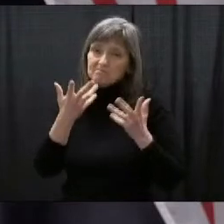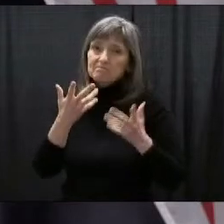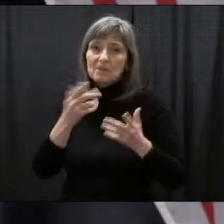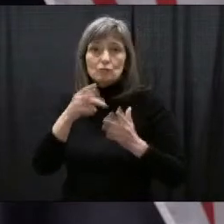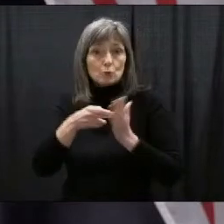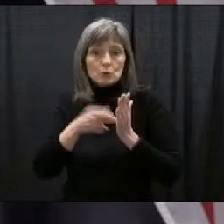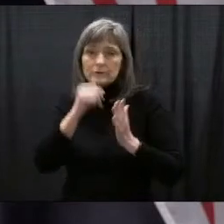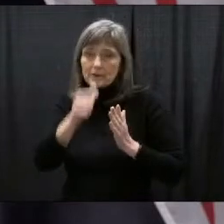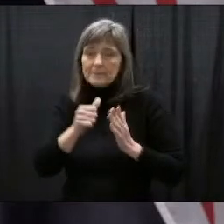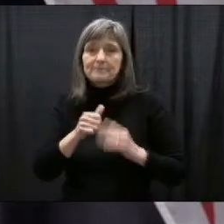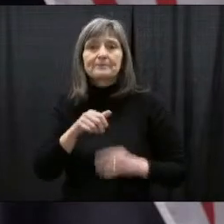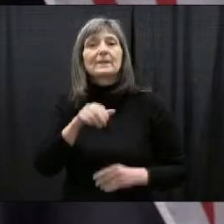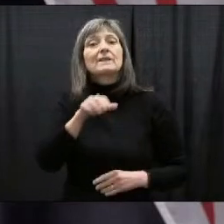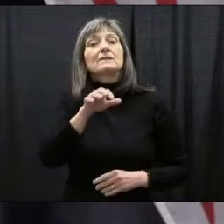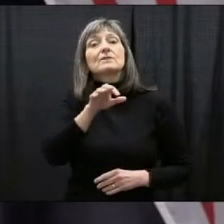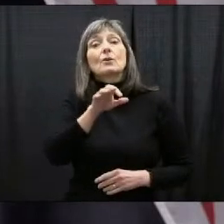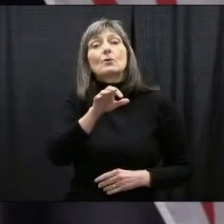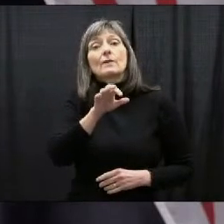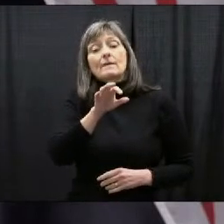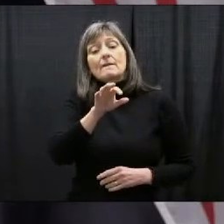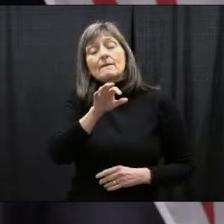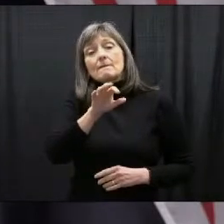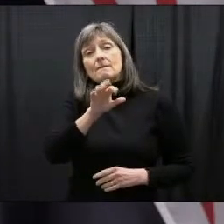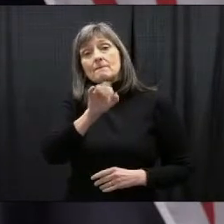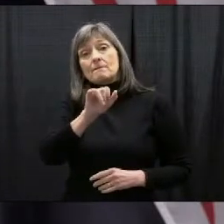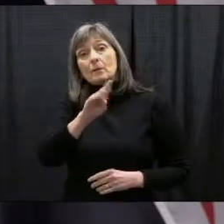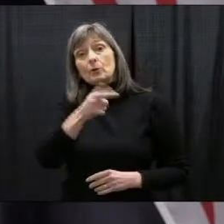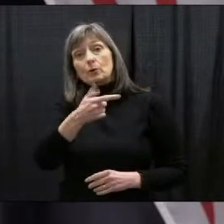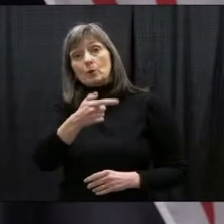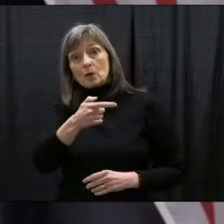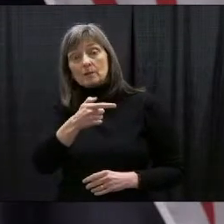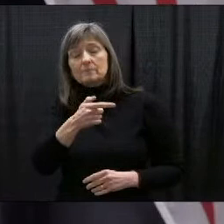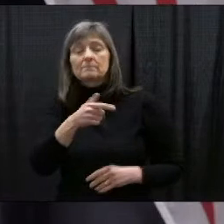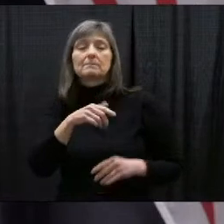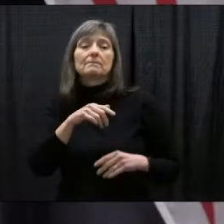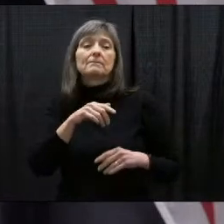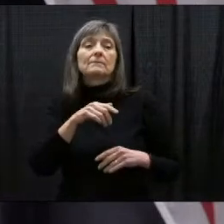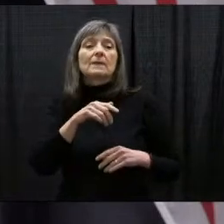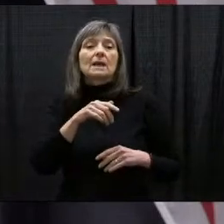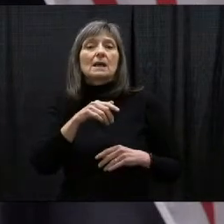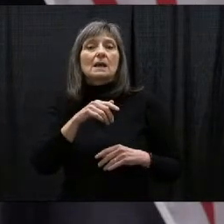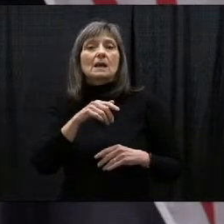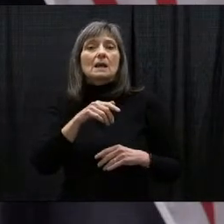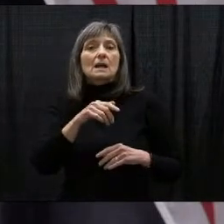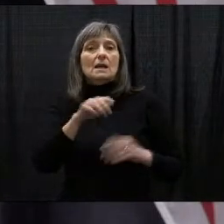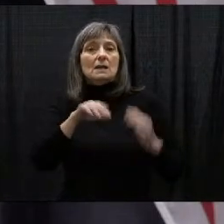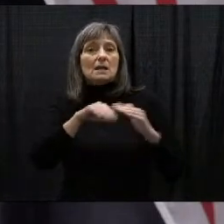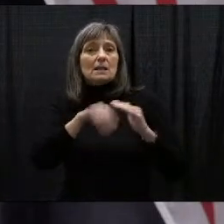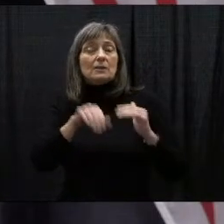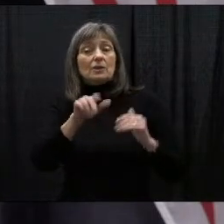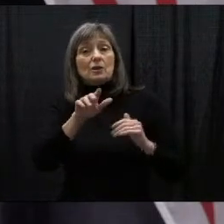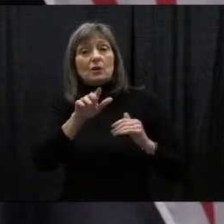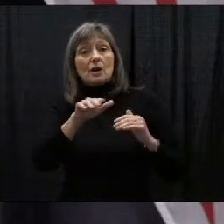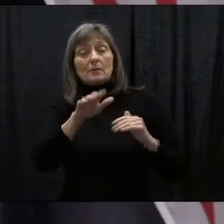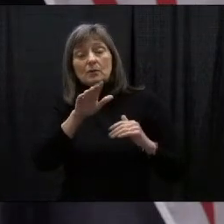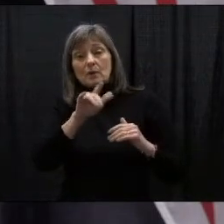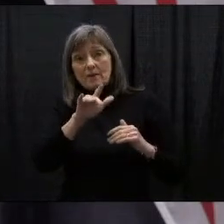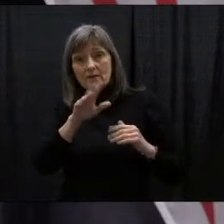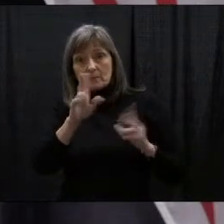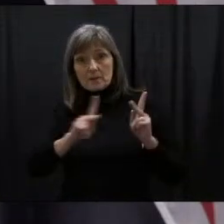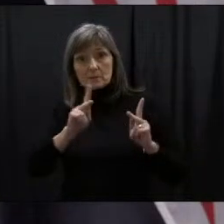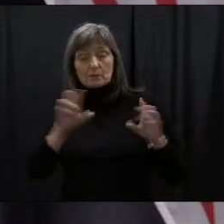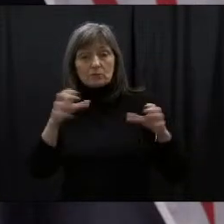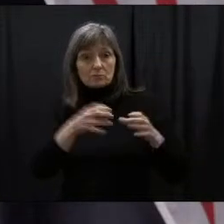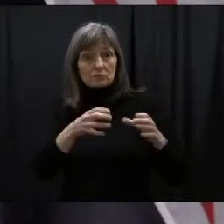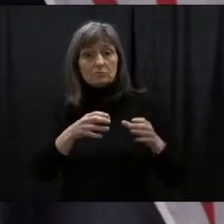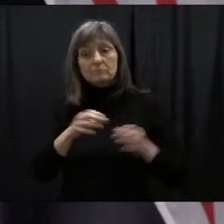February 21st, informal gatherings will be limited to 25 people. Faith-based and cultural ceremonies that require proof